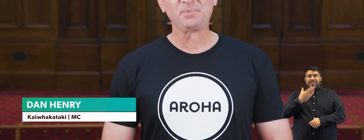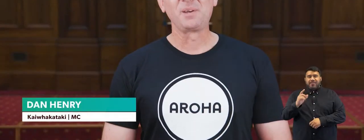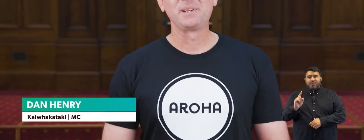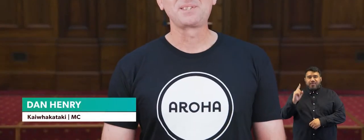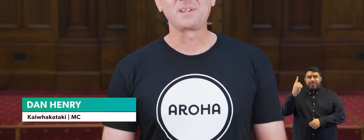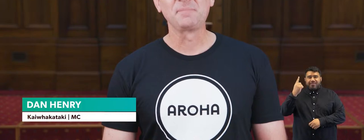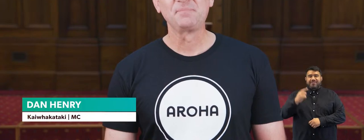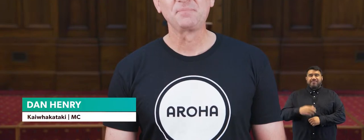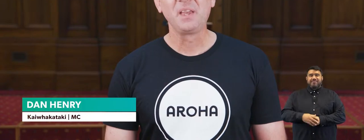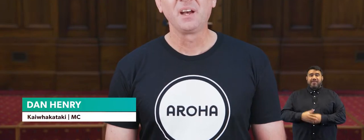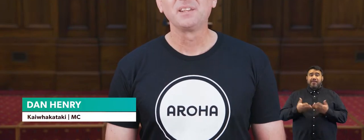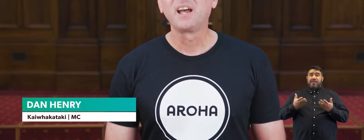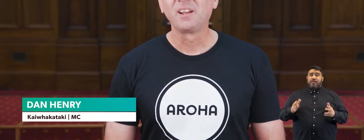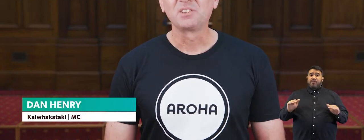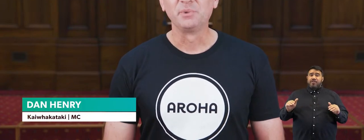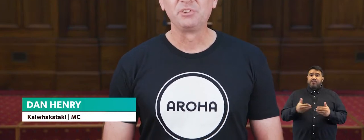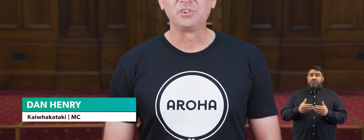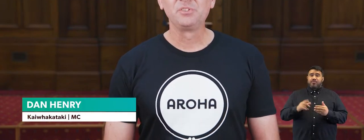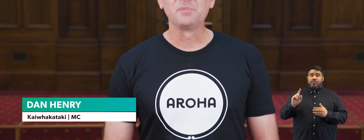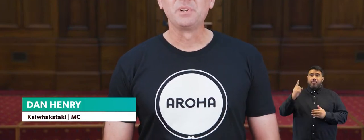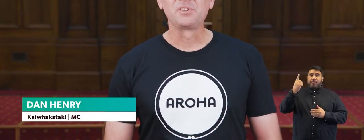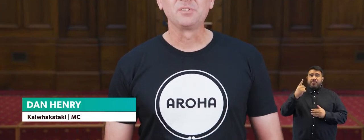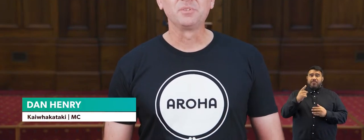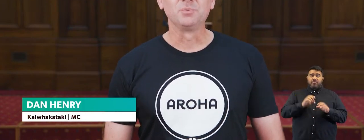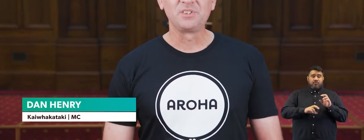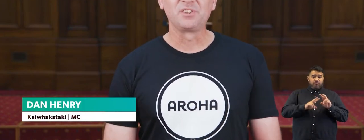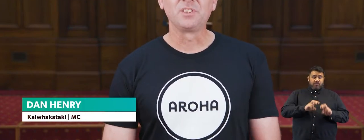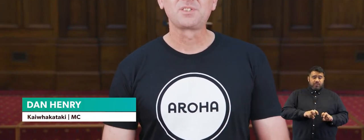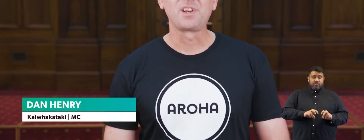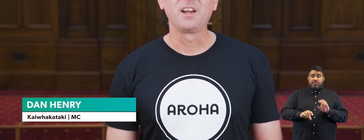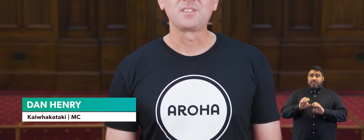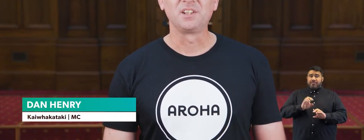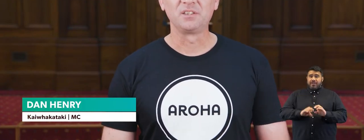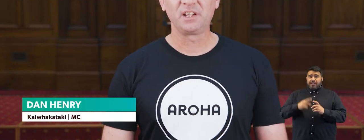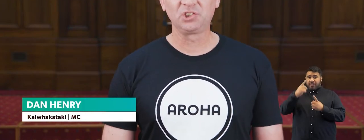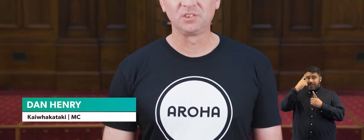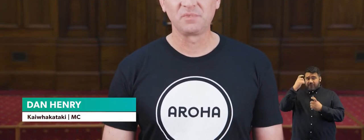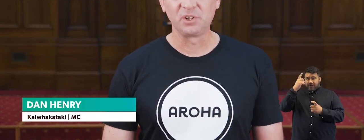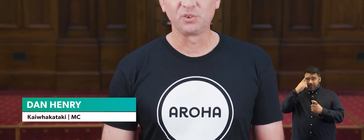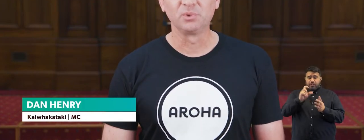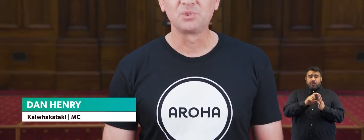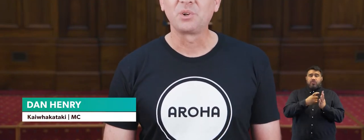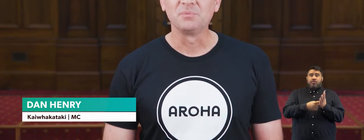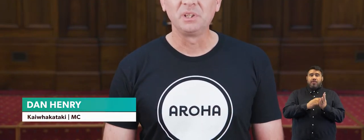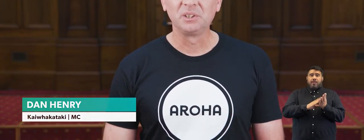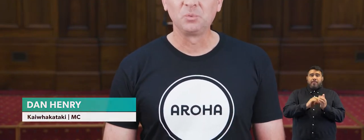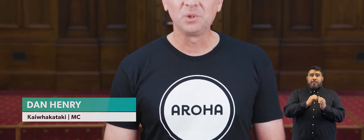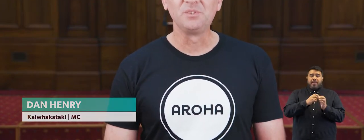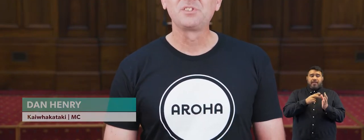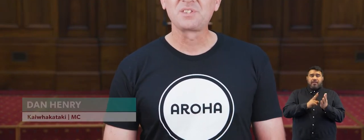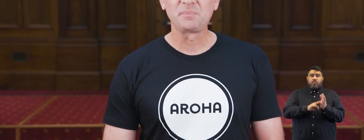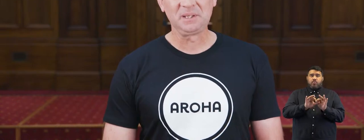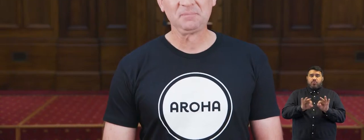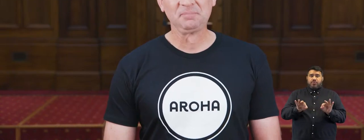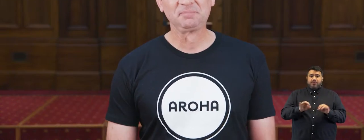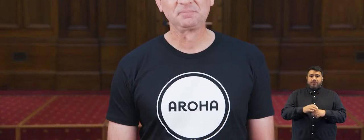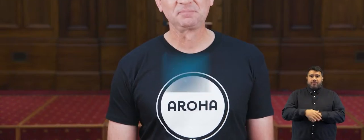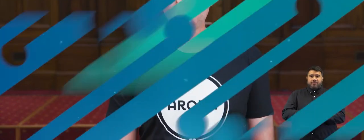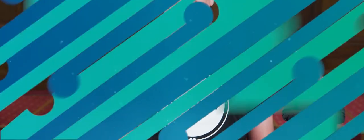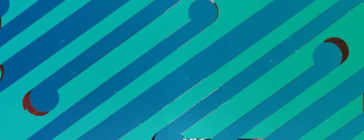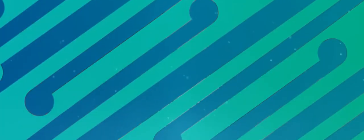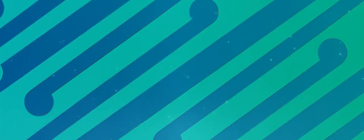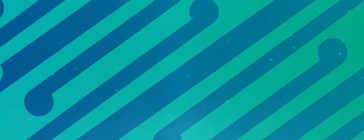Ngā mihi, Prime Minister. I'd now like to introduce the Minister for Research, Science and Innovation, the Honourable Dr. Megan Woods, to speak.